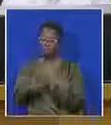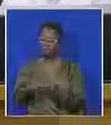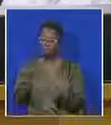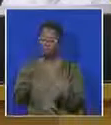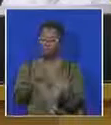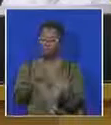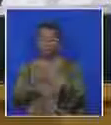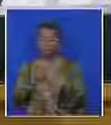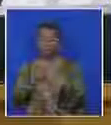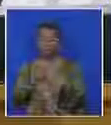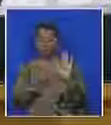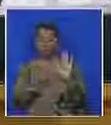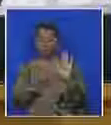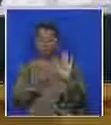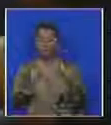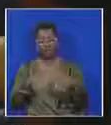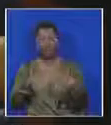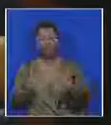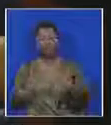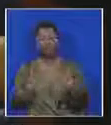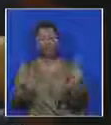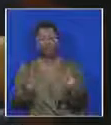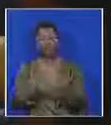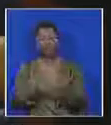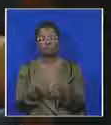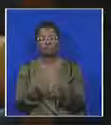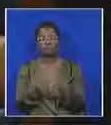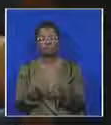has no place in this parliament.